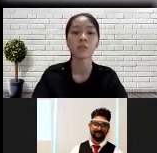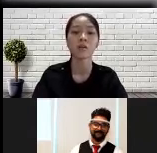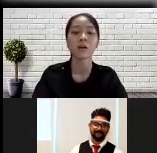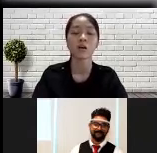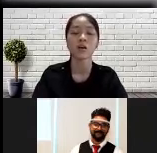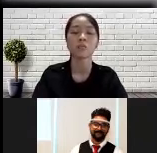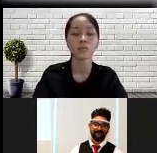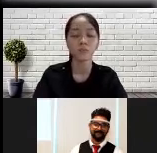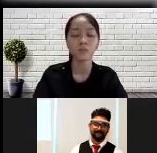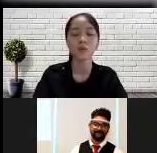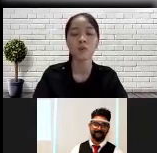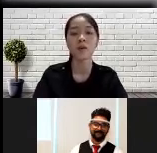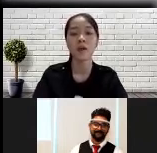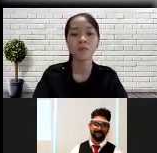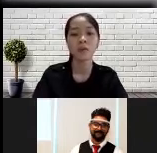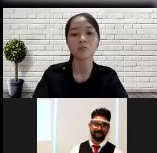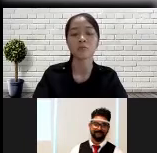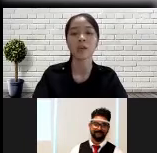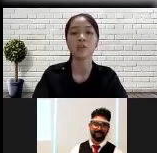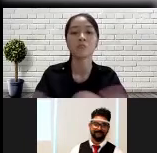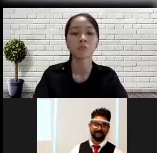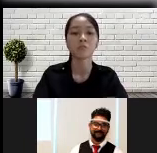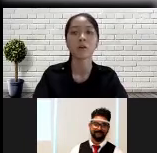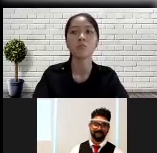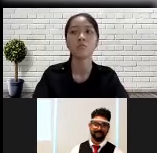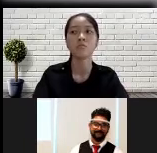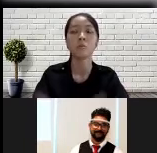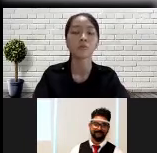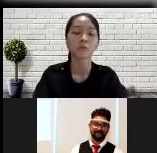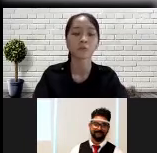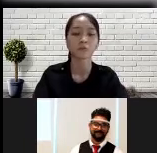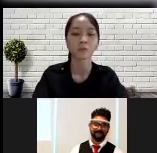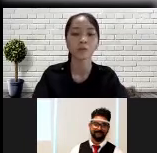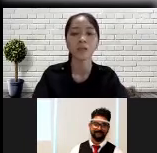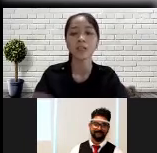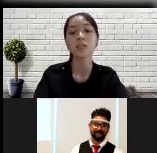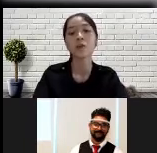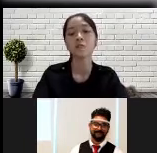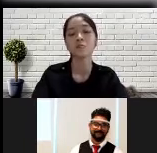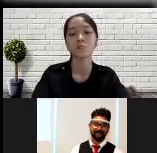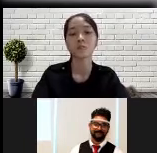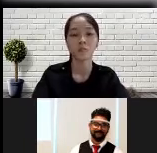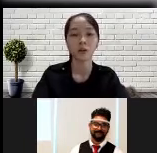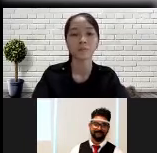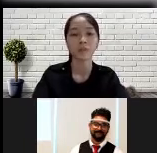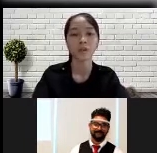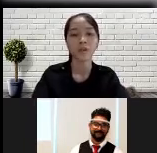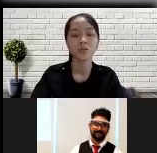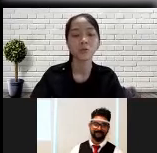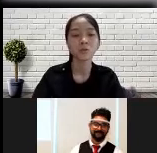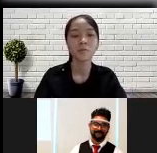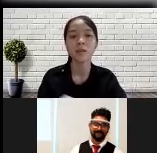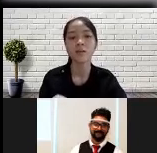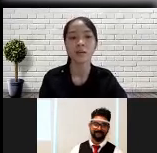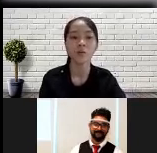be useful for anyone who can who knows how to easily know how to use the product.